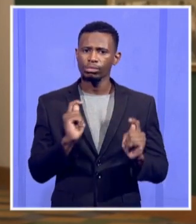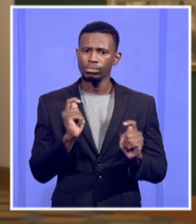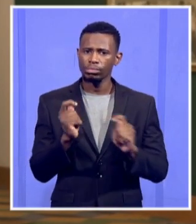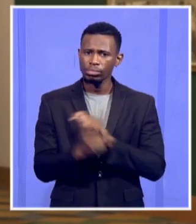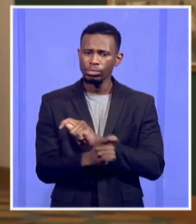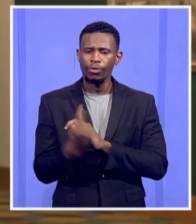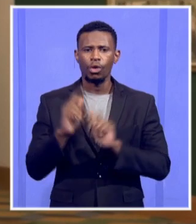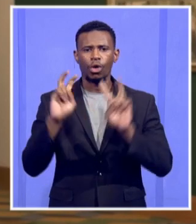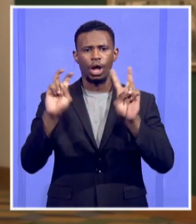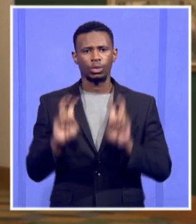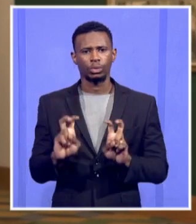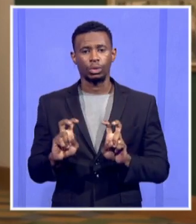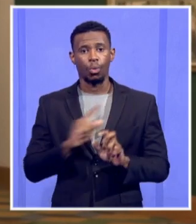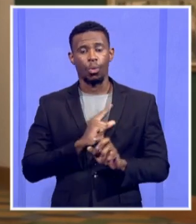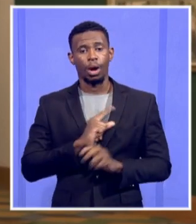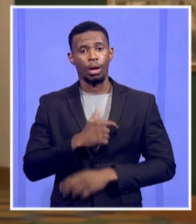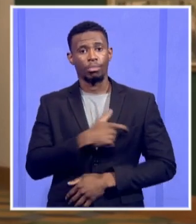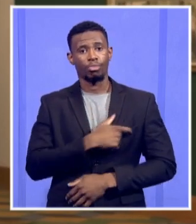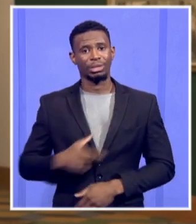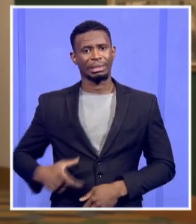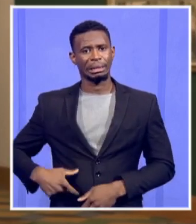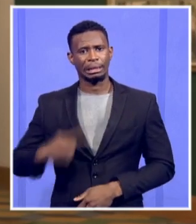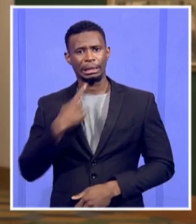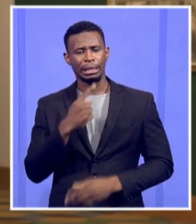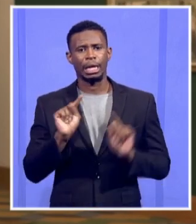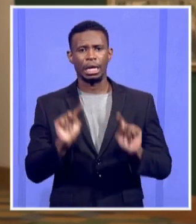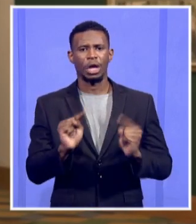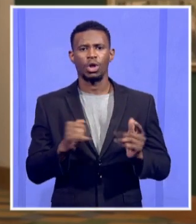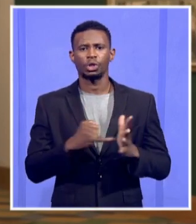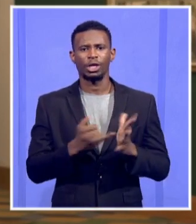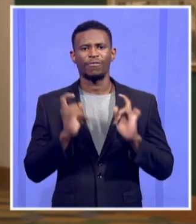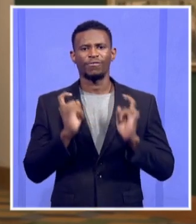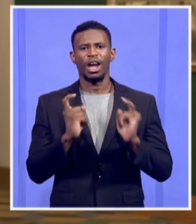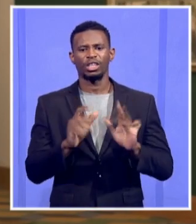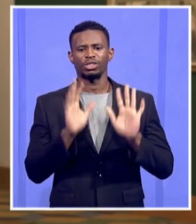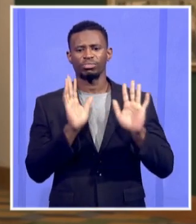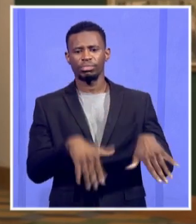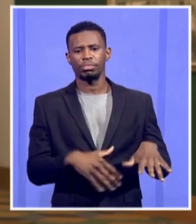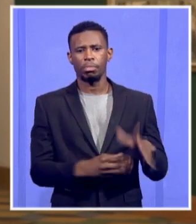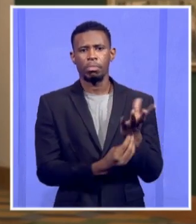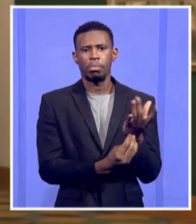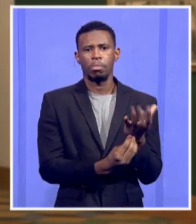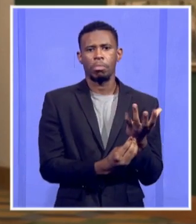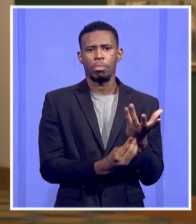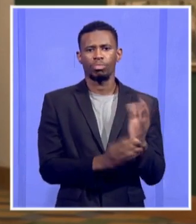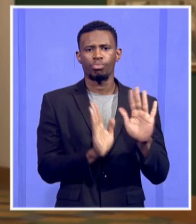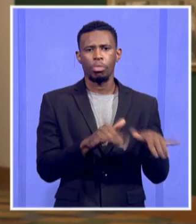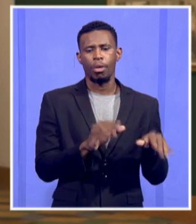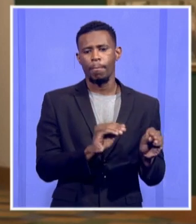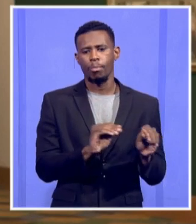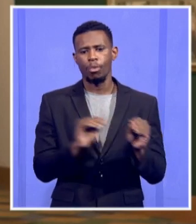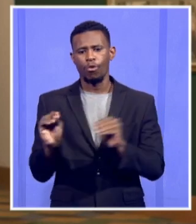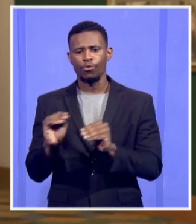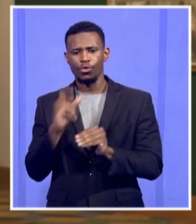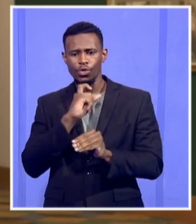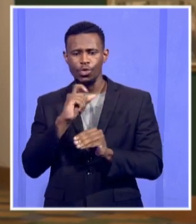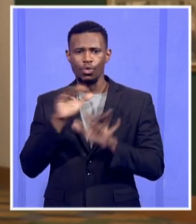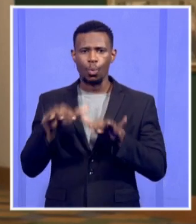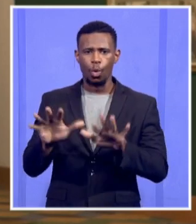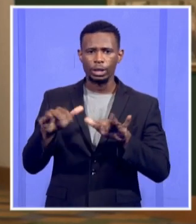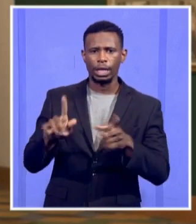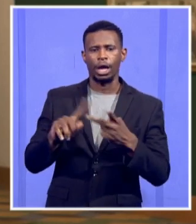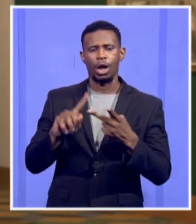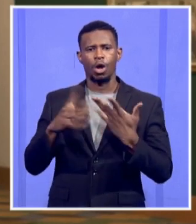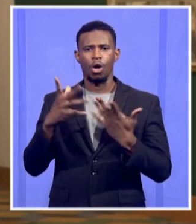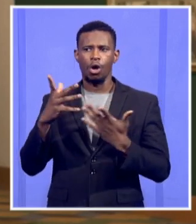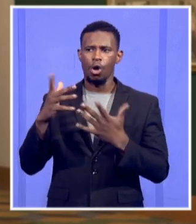you cannot quickly move out of fossil fuel and drop the coal as a continent, because you still have